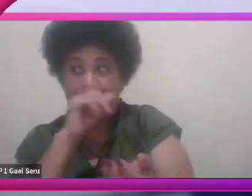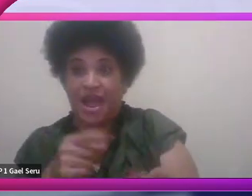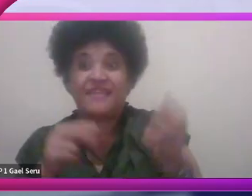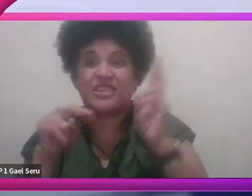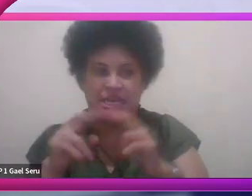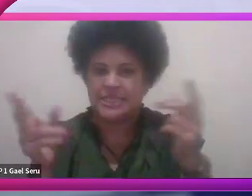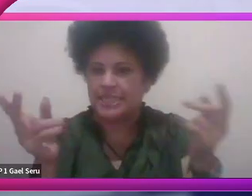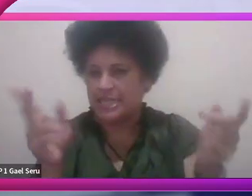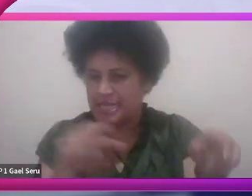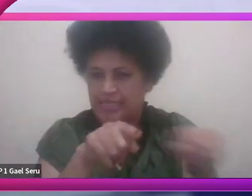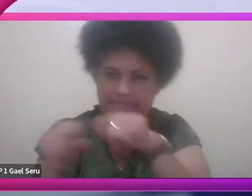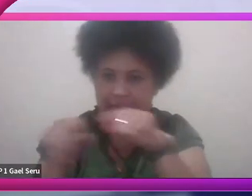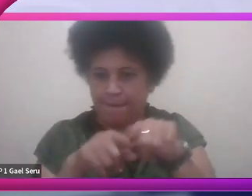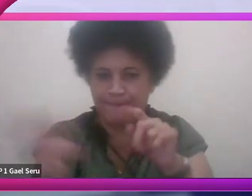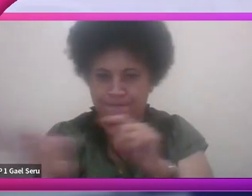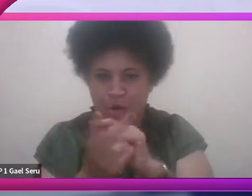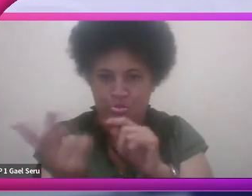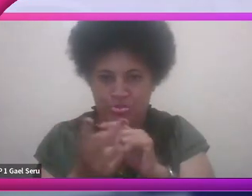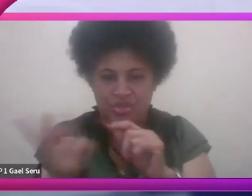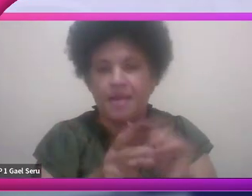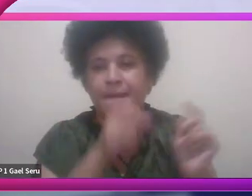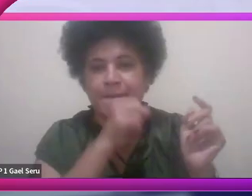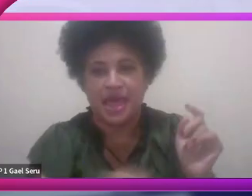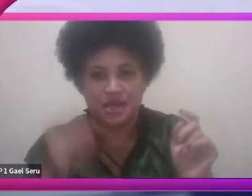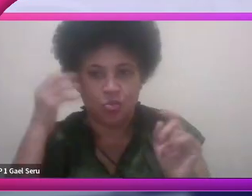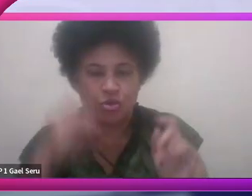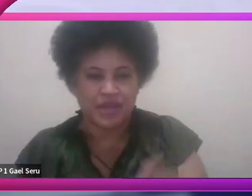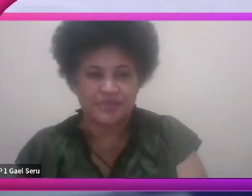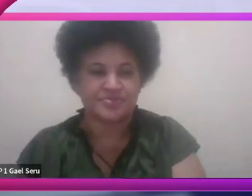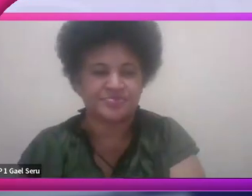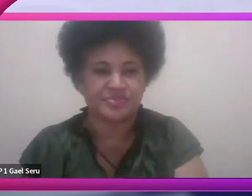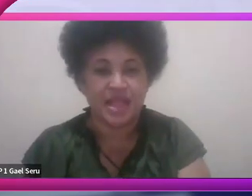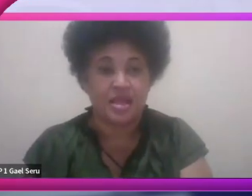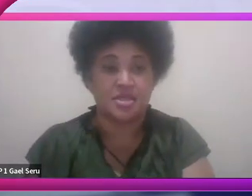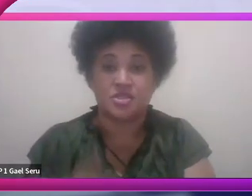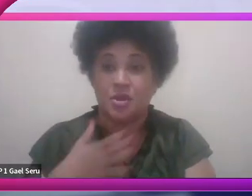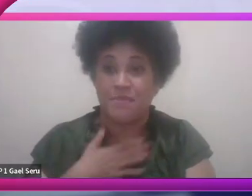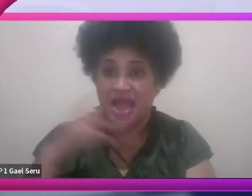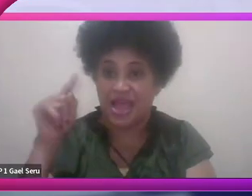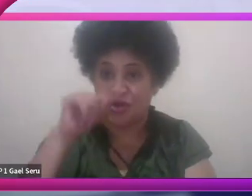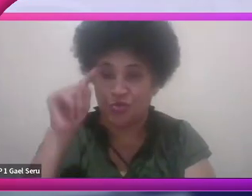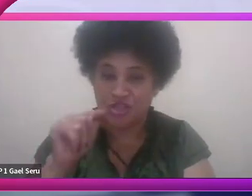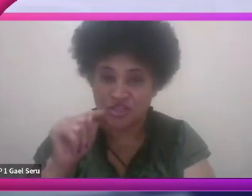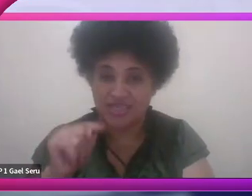sides. Next slide, next please. So my question is